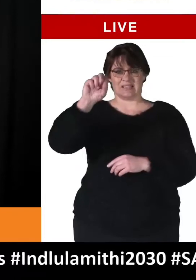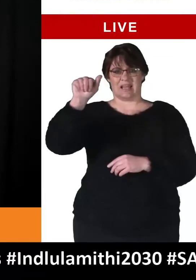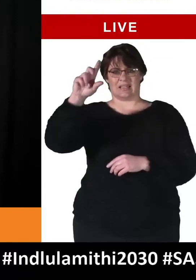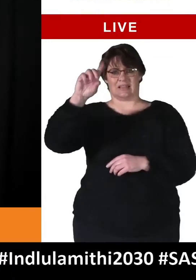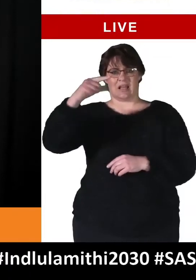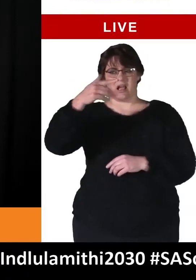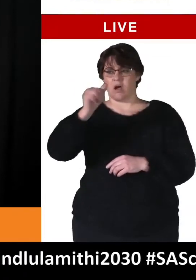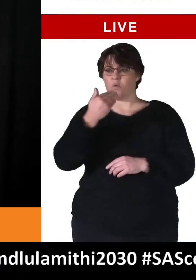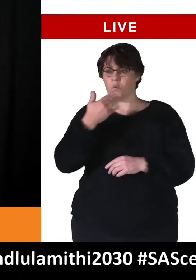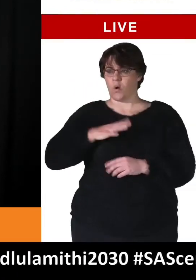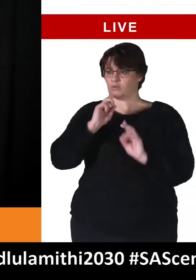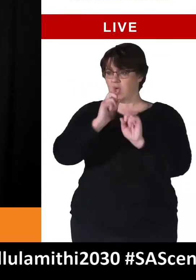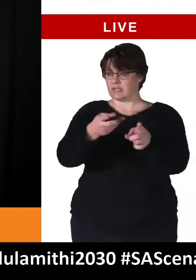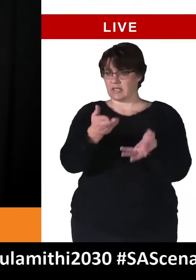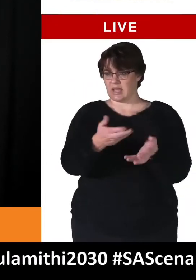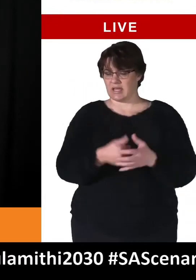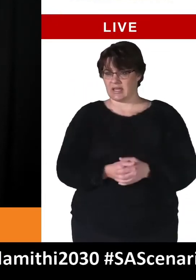have a shot at that?